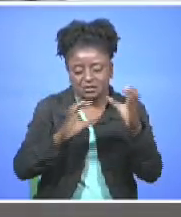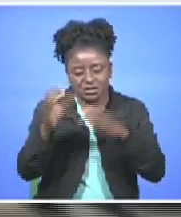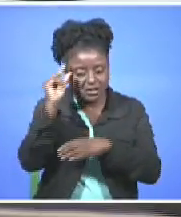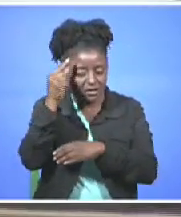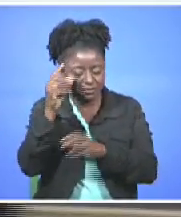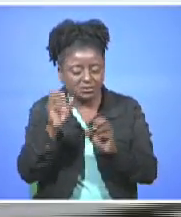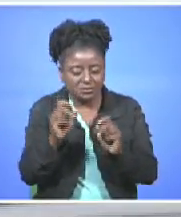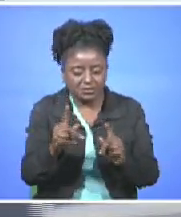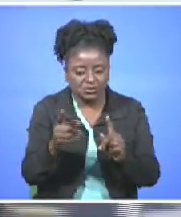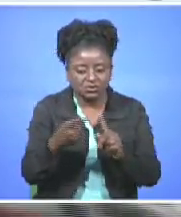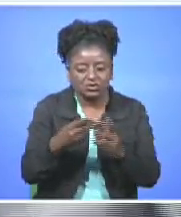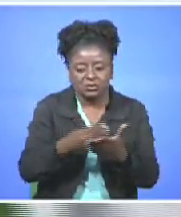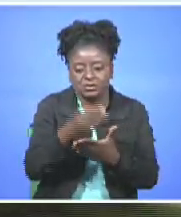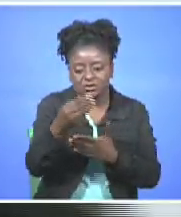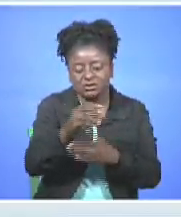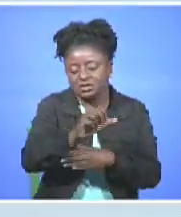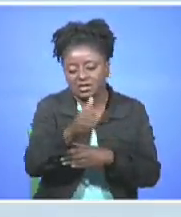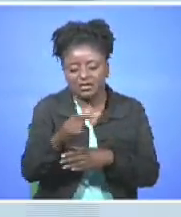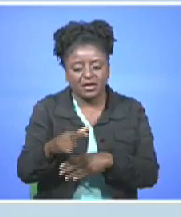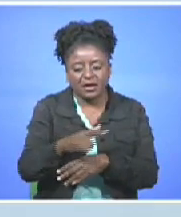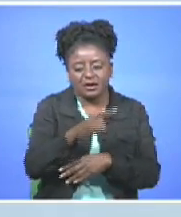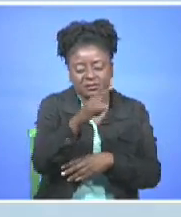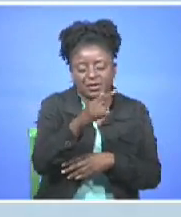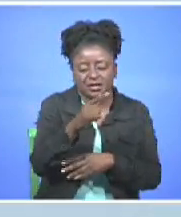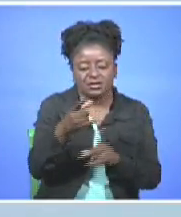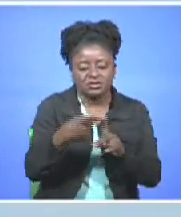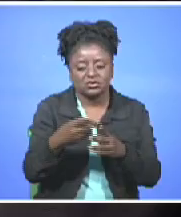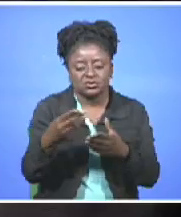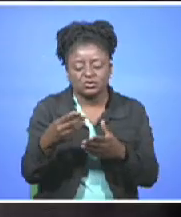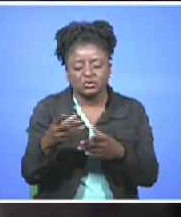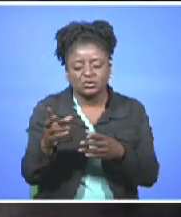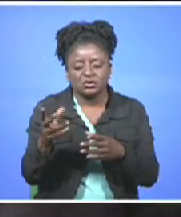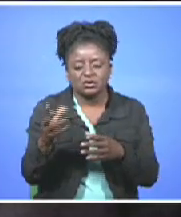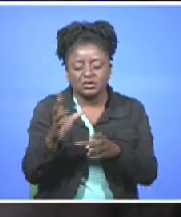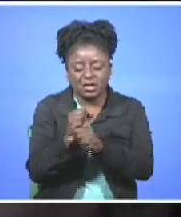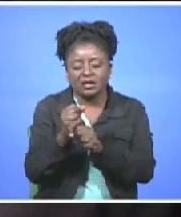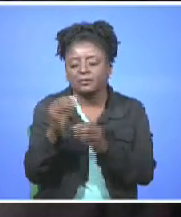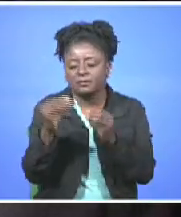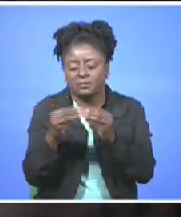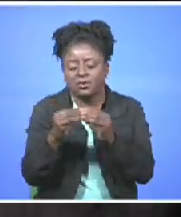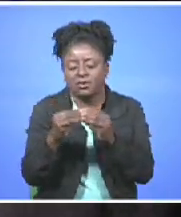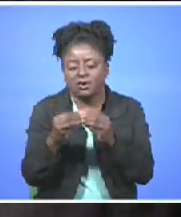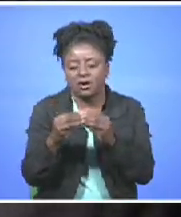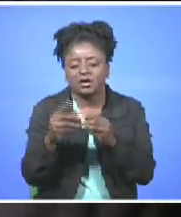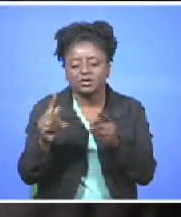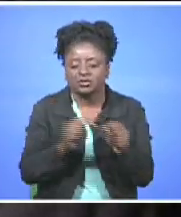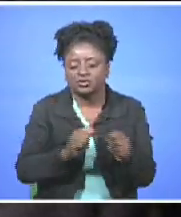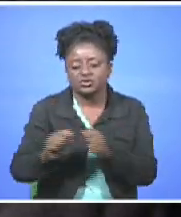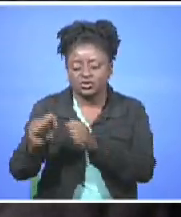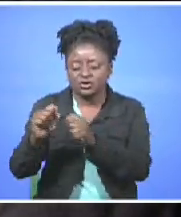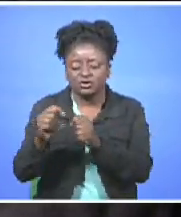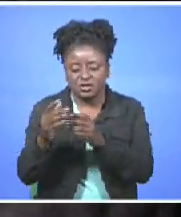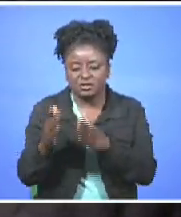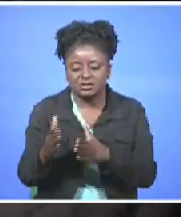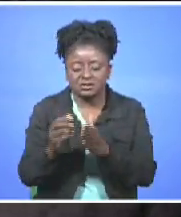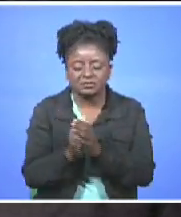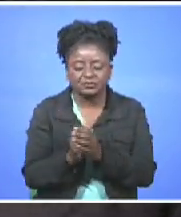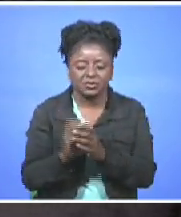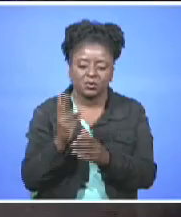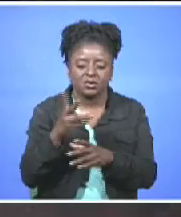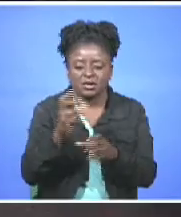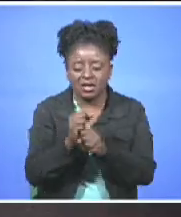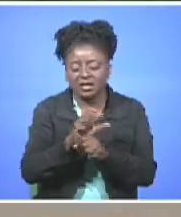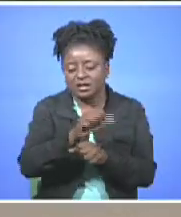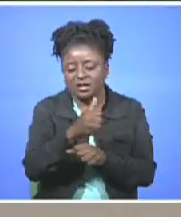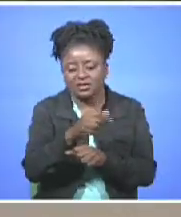purchase another airplane to capitalize on anticipated additional tourists. We're getting another 737. It's just going to be slightly larger. We